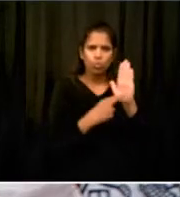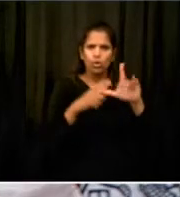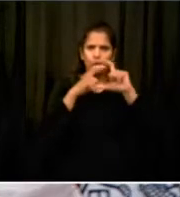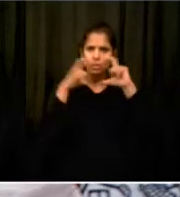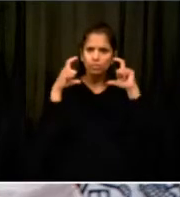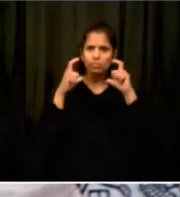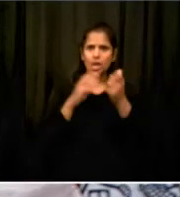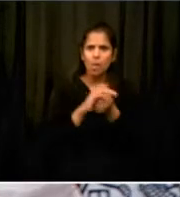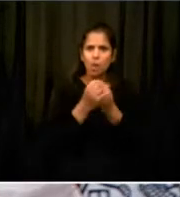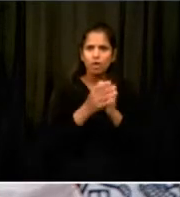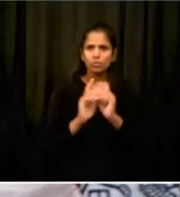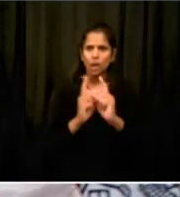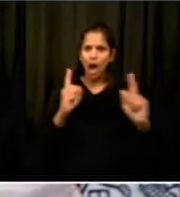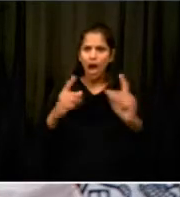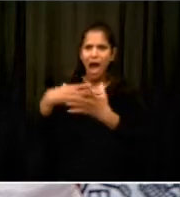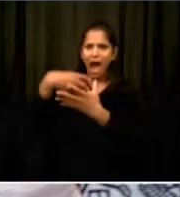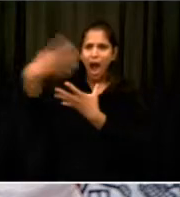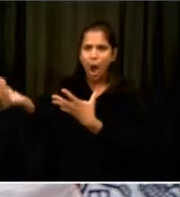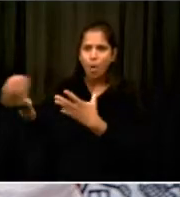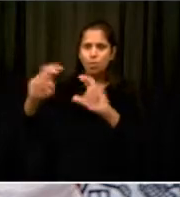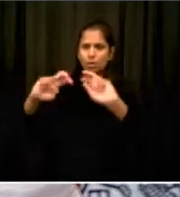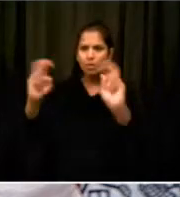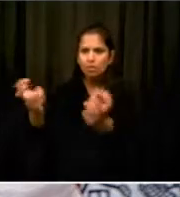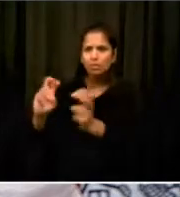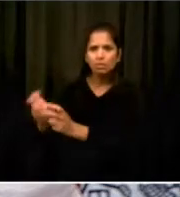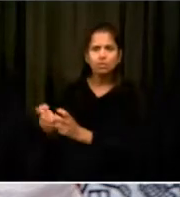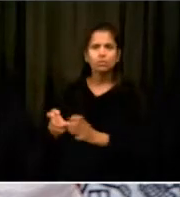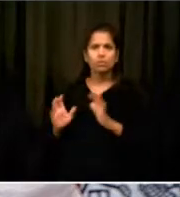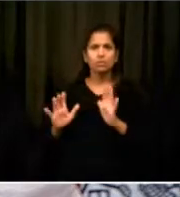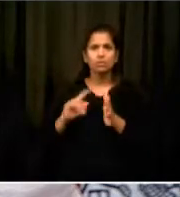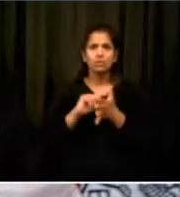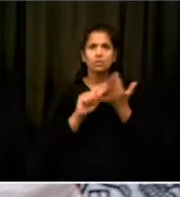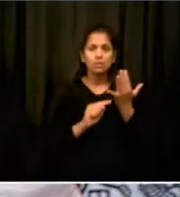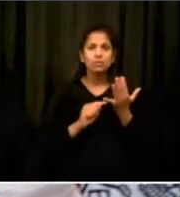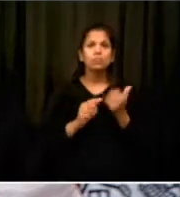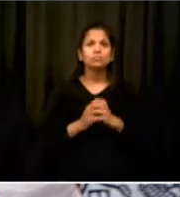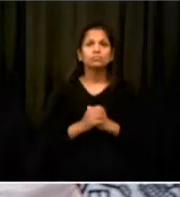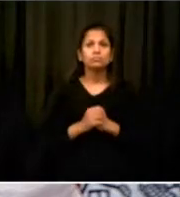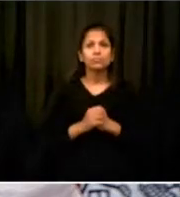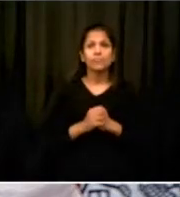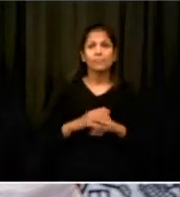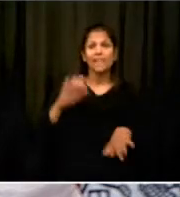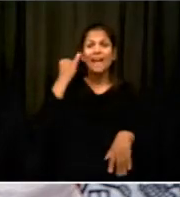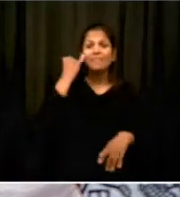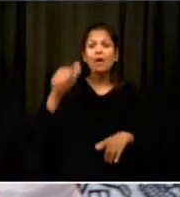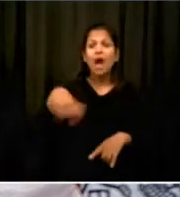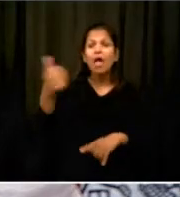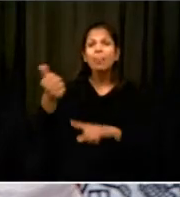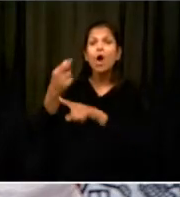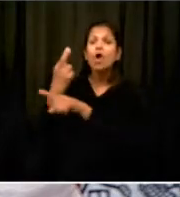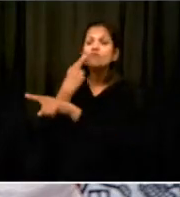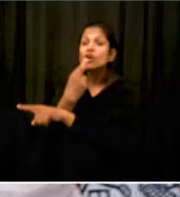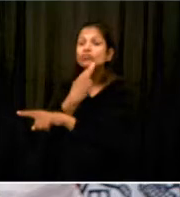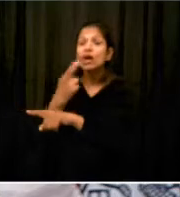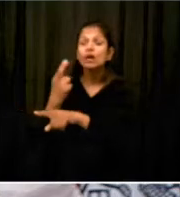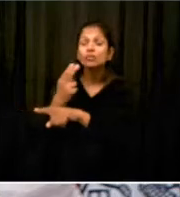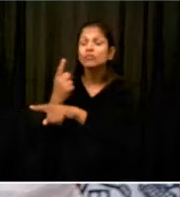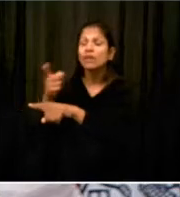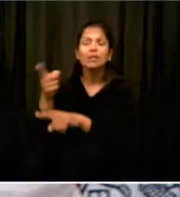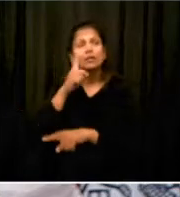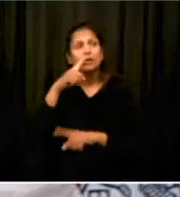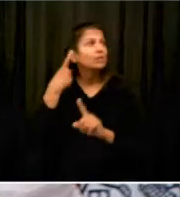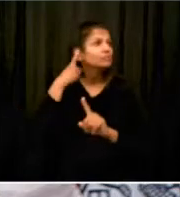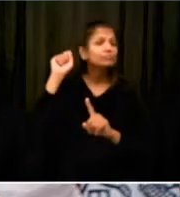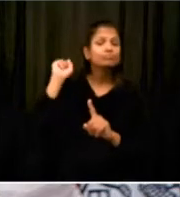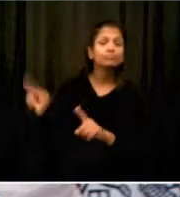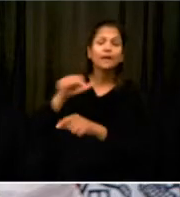works with our city sheriff office. They do combined operations, and where a bar or restaurant is consistently not following